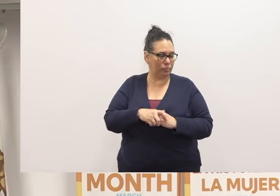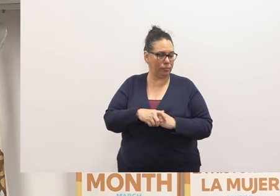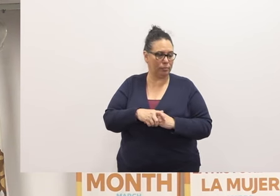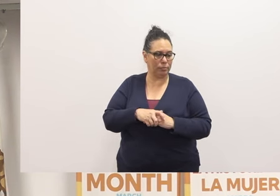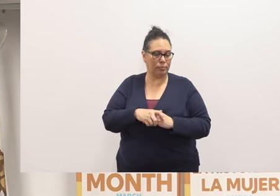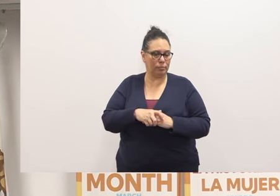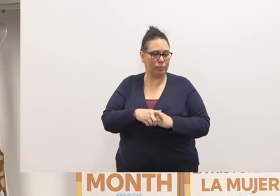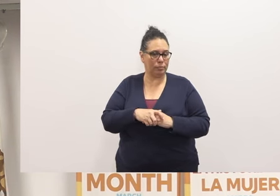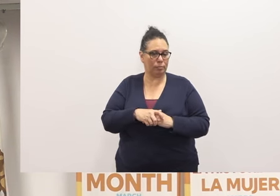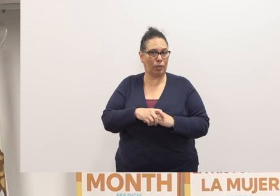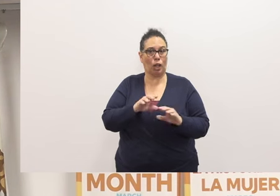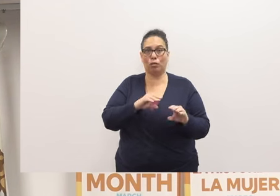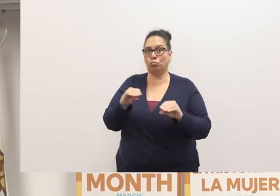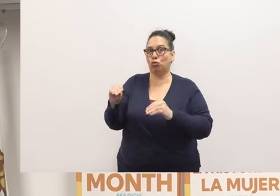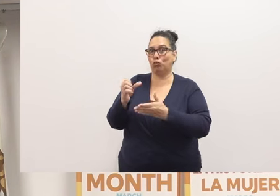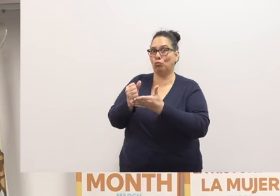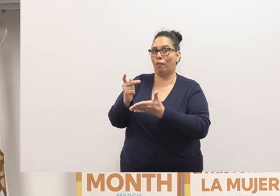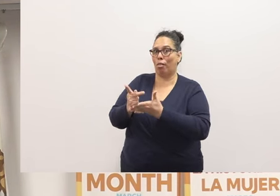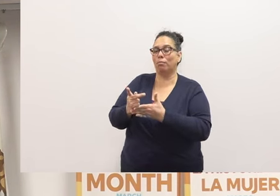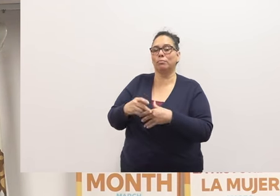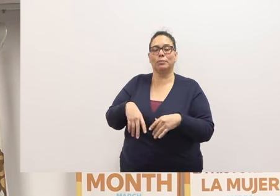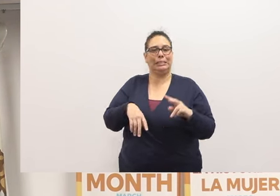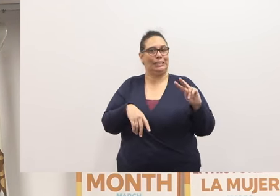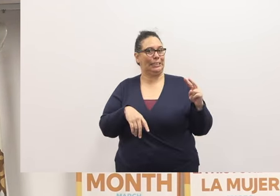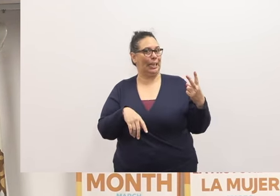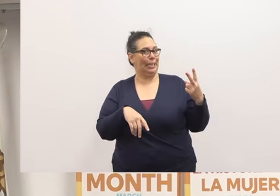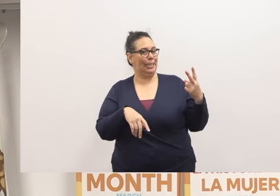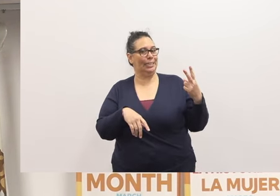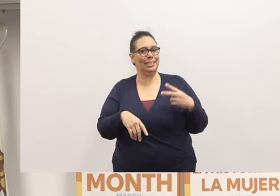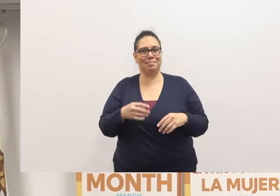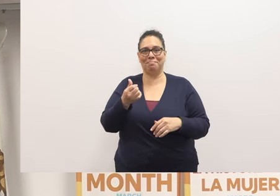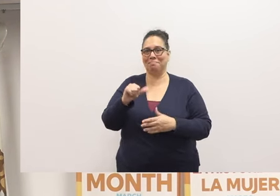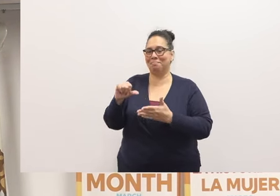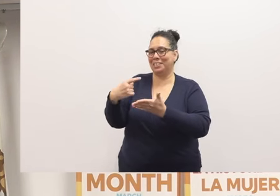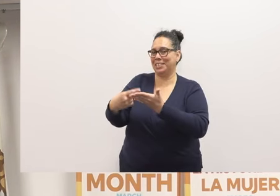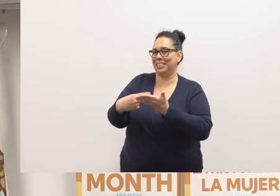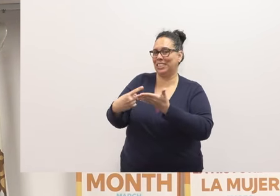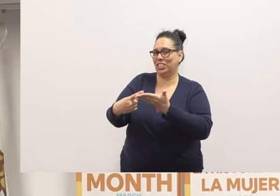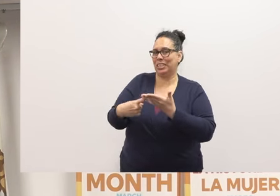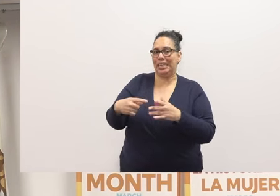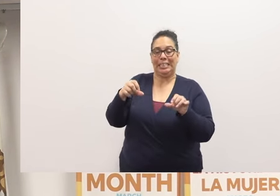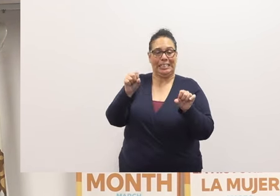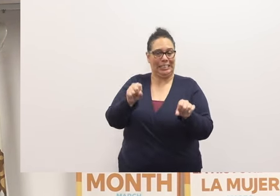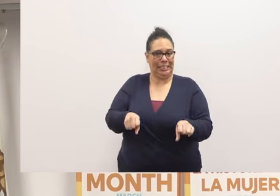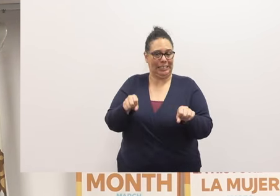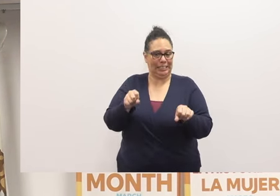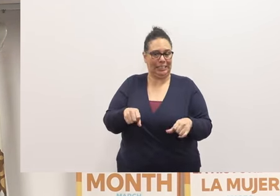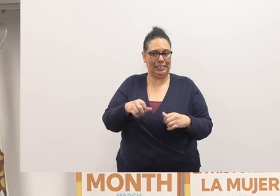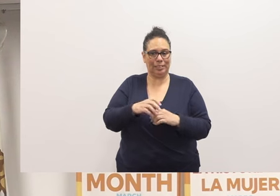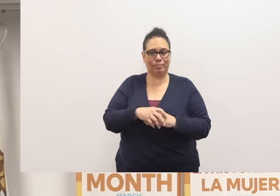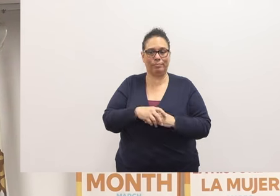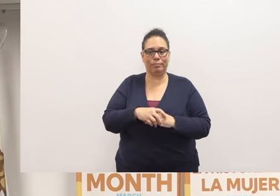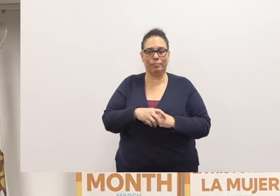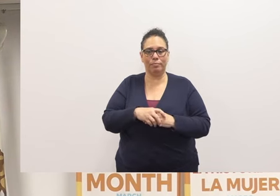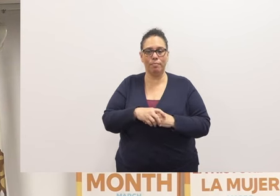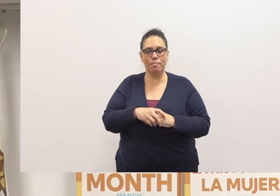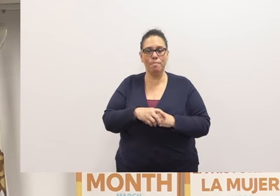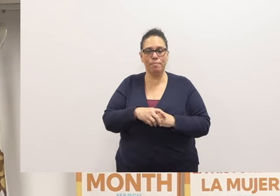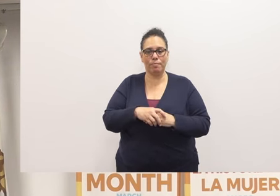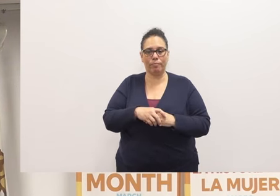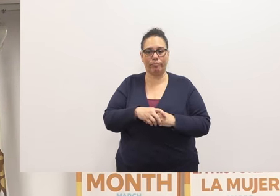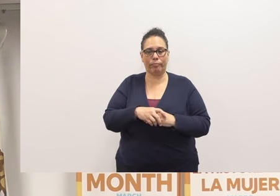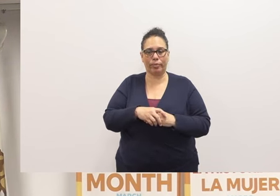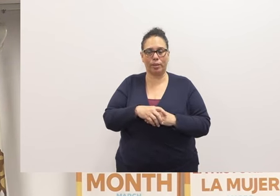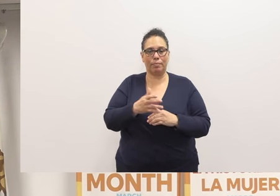So this move is to approve. Second. Any discussion? Yes, I so I know at the